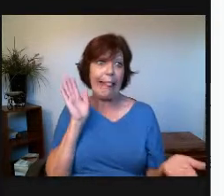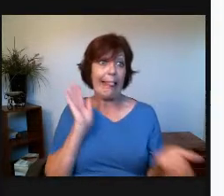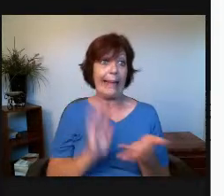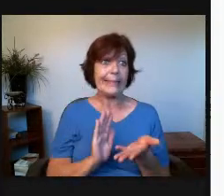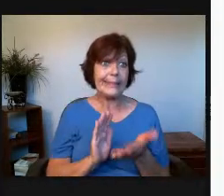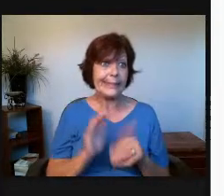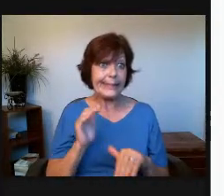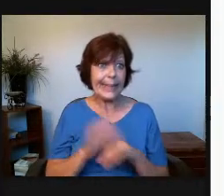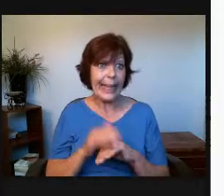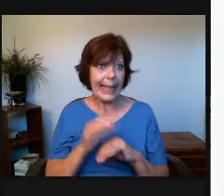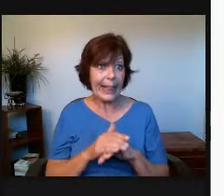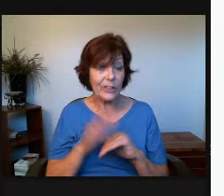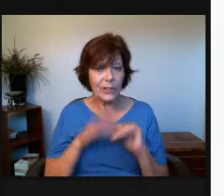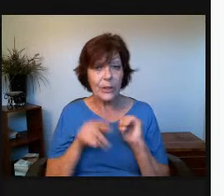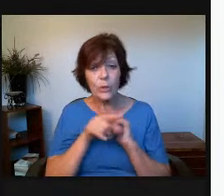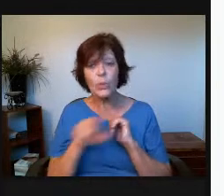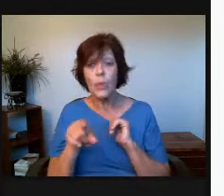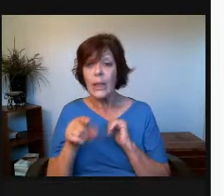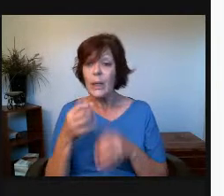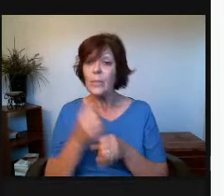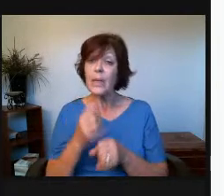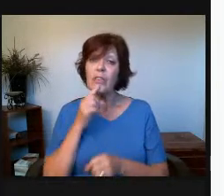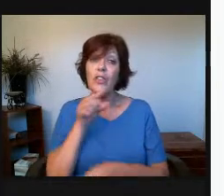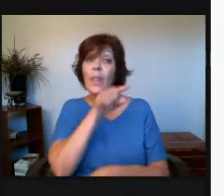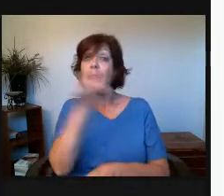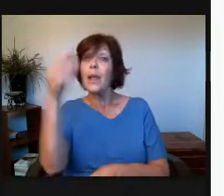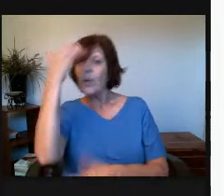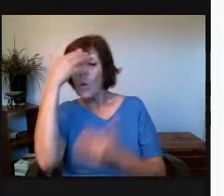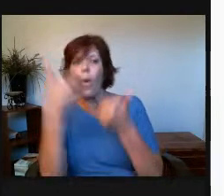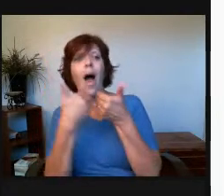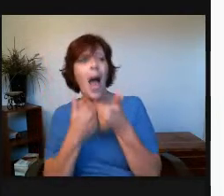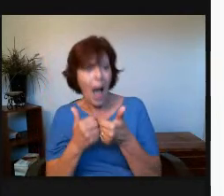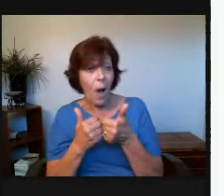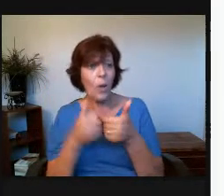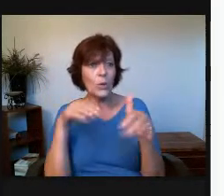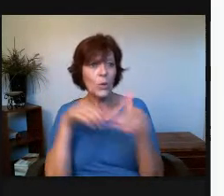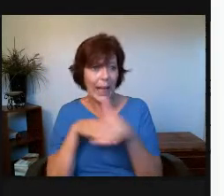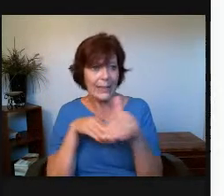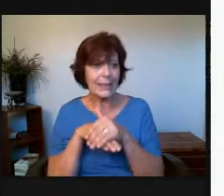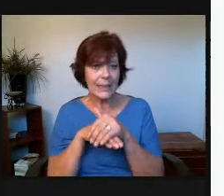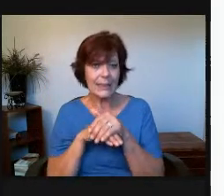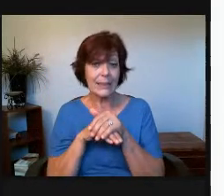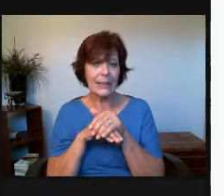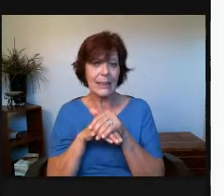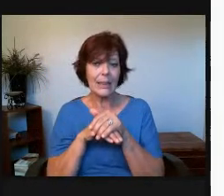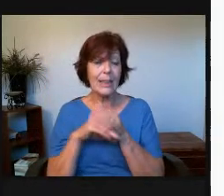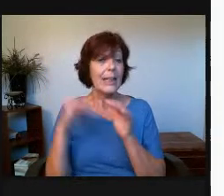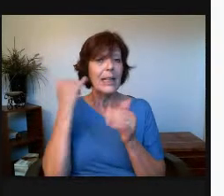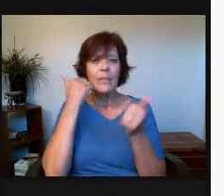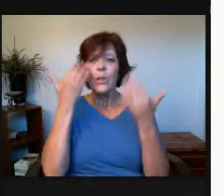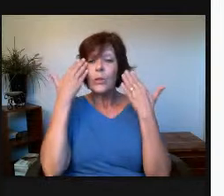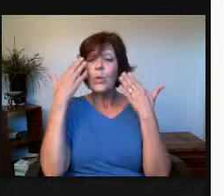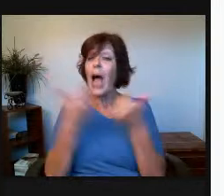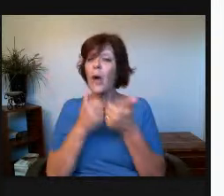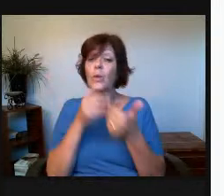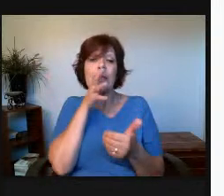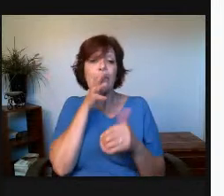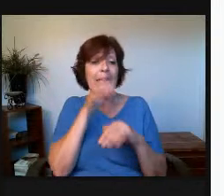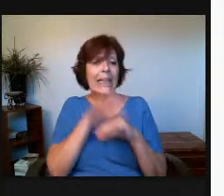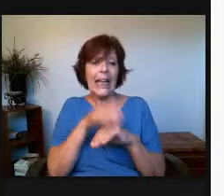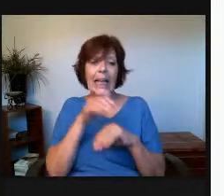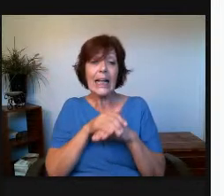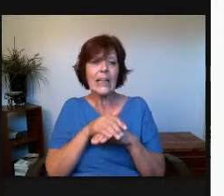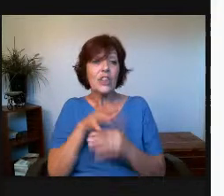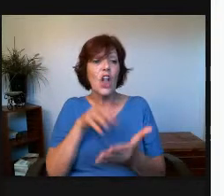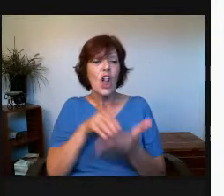English than you do, make sure that they know how to access that also. Okay, if you don't know how to speak English, learn